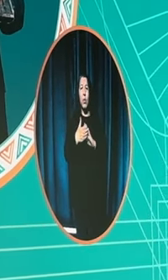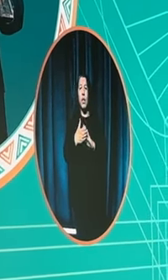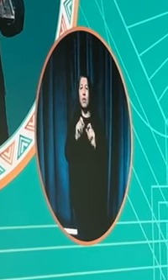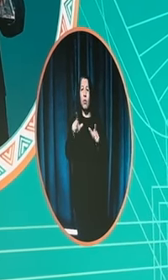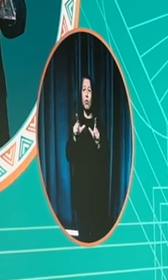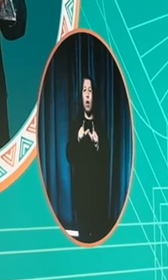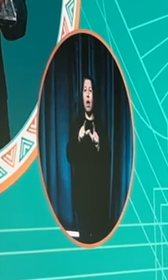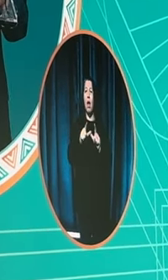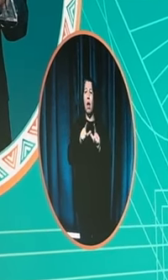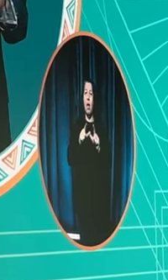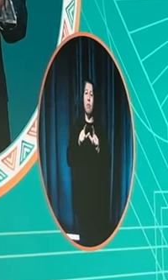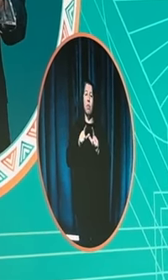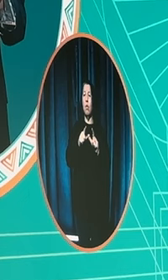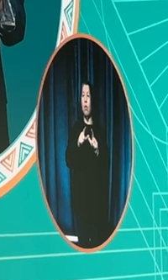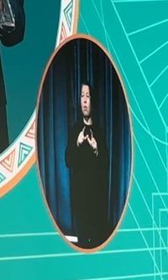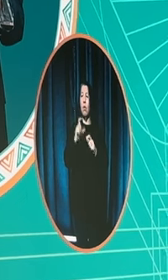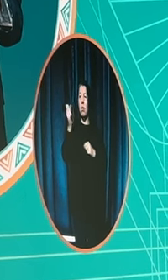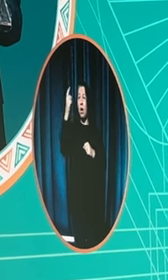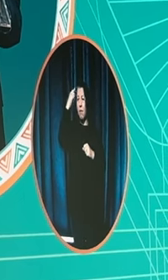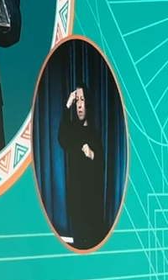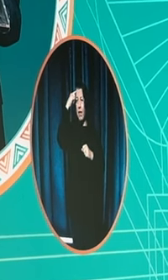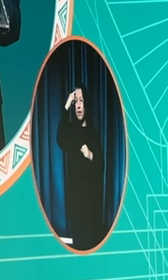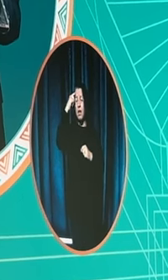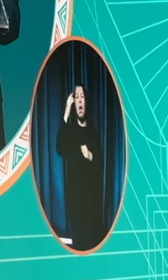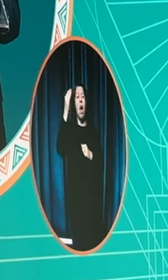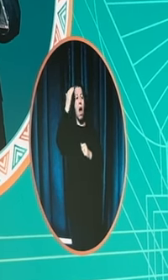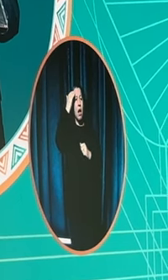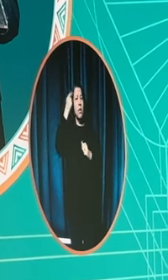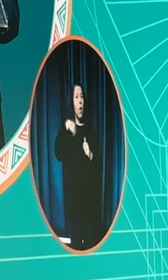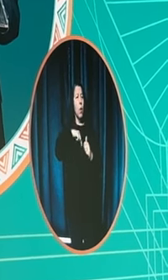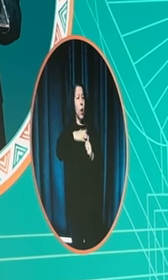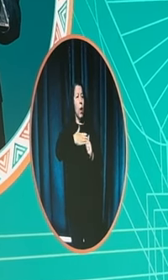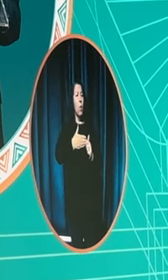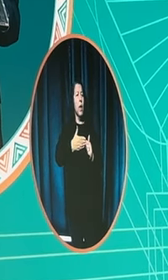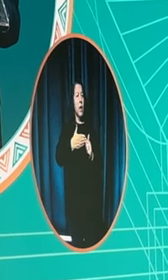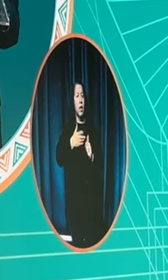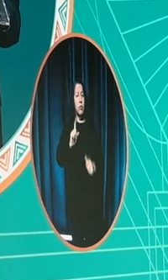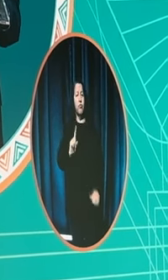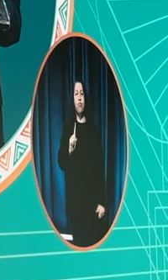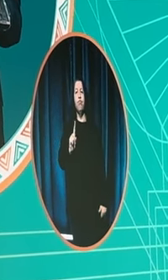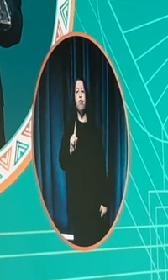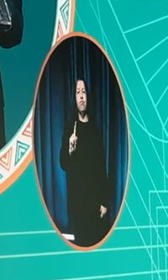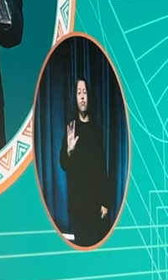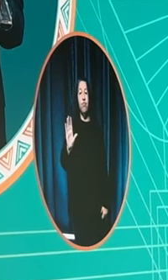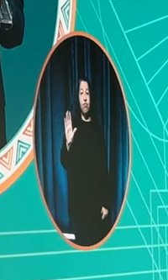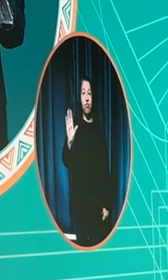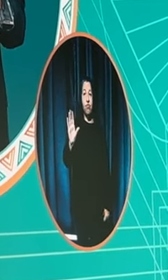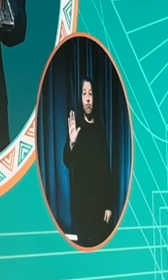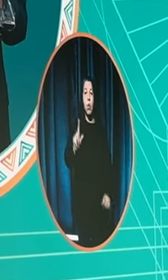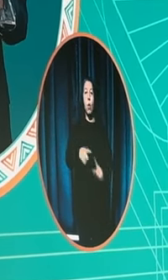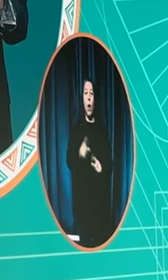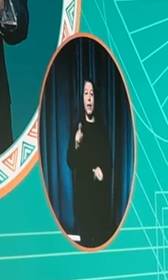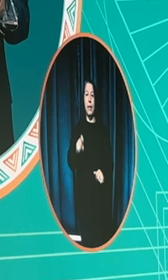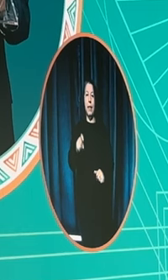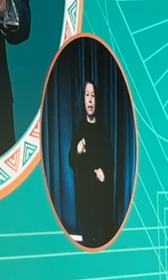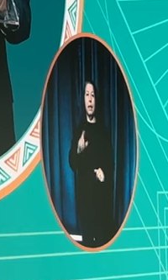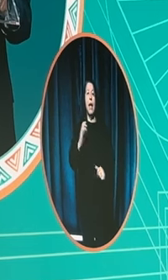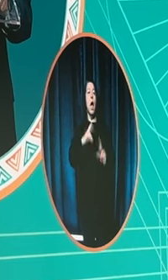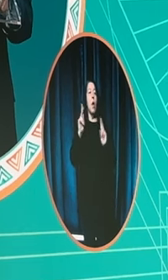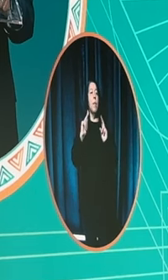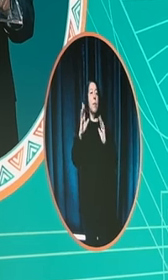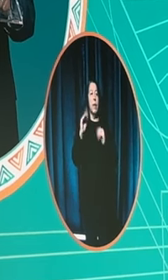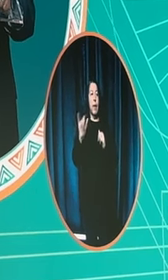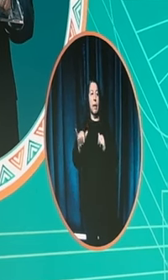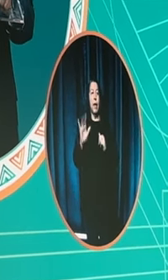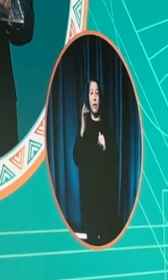And I know that we step up when we need to. Our people expect it. That's why you're here. That's why they elected you to do this.